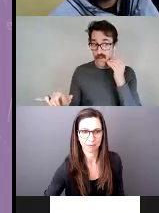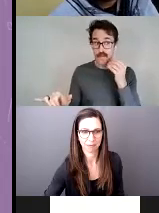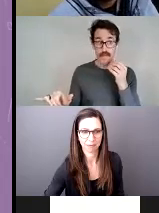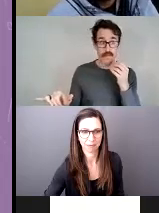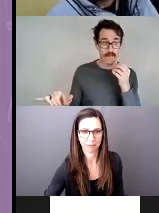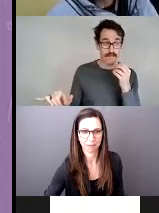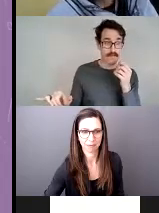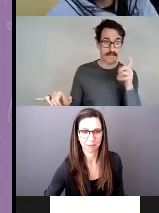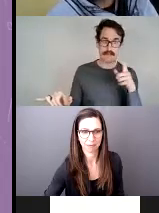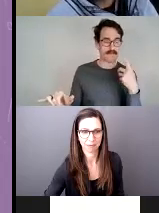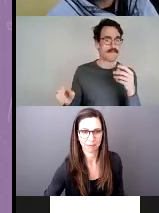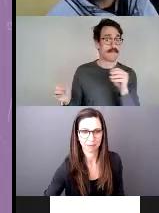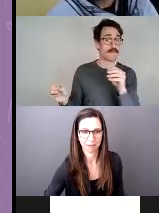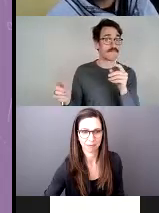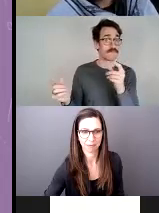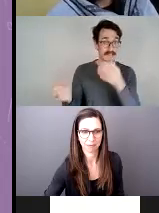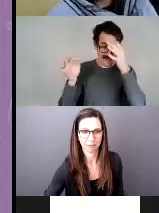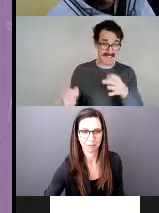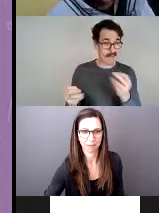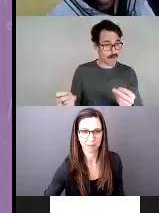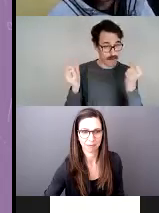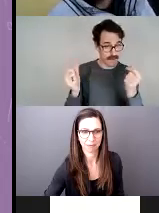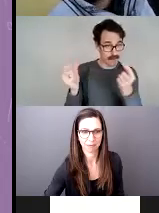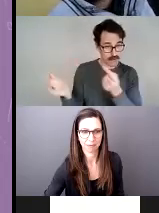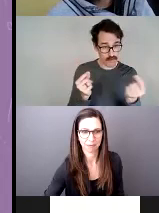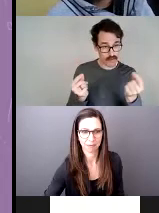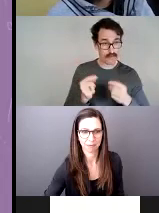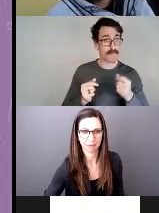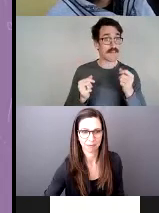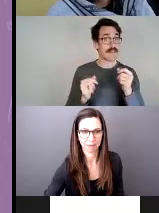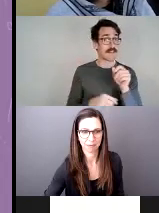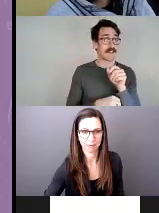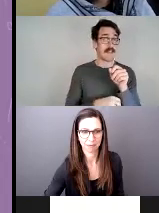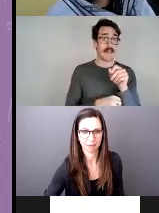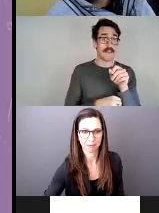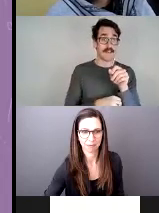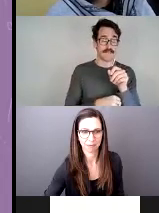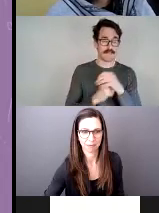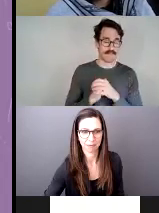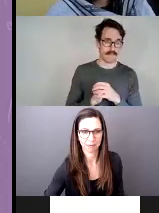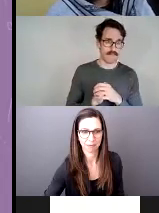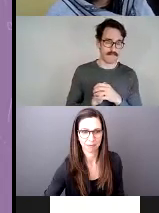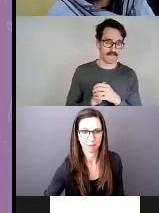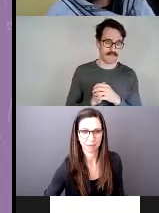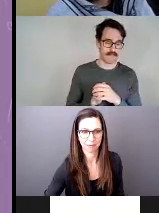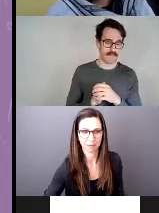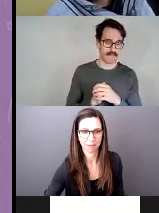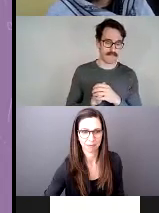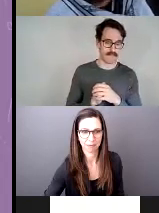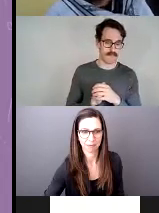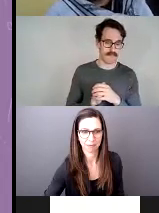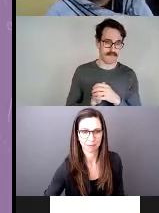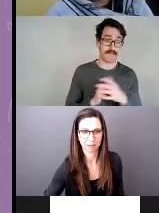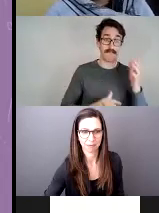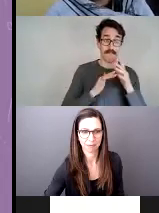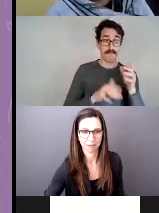quick before the abuser gets home. We used to have where if you